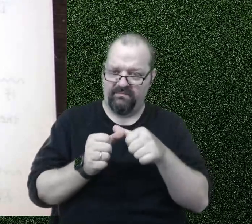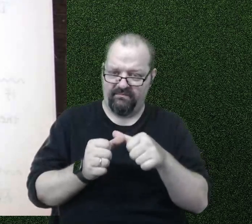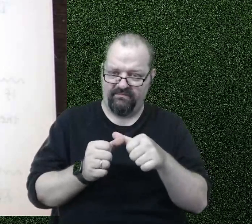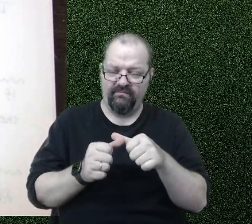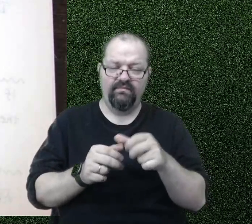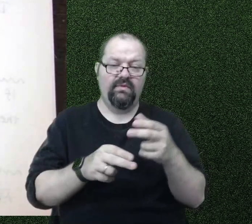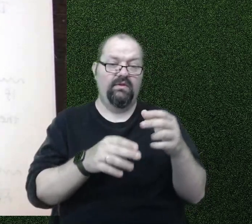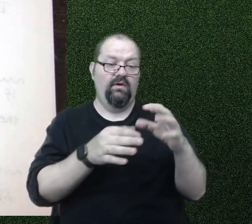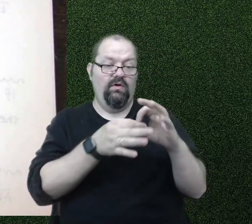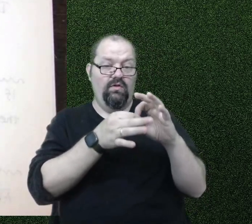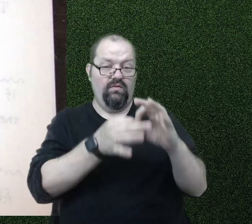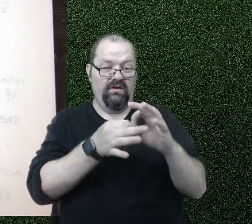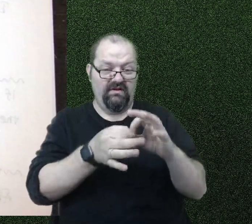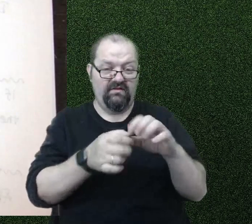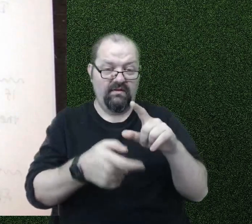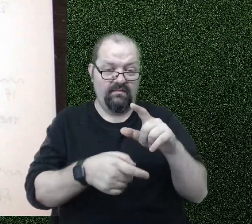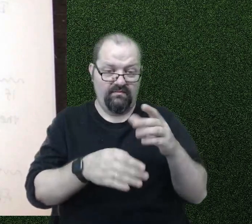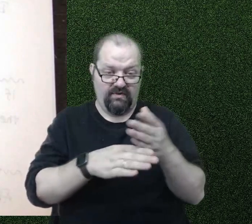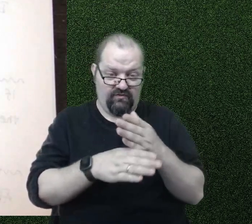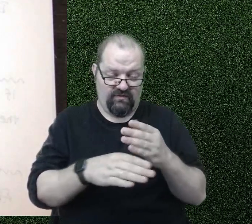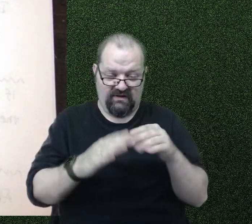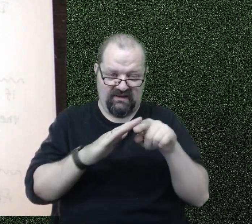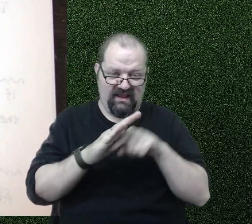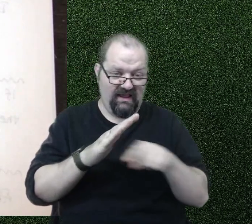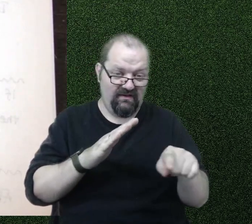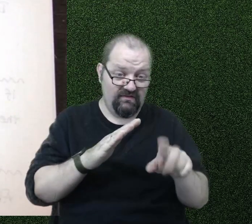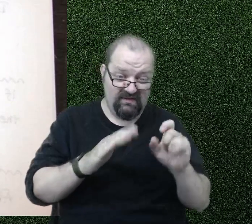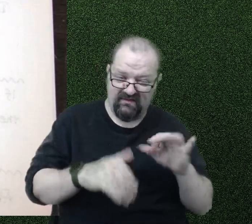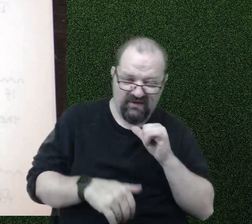the angles from high school geometry. It's okay if you don't.